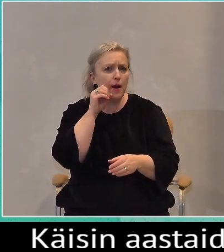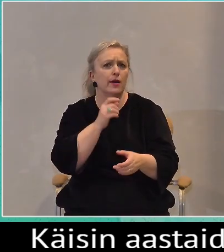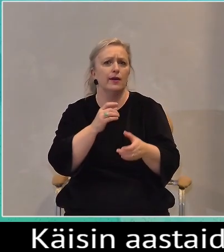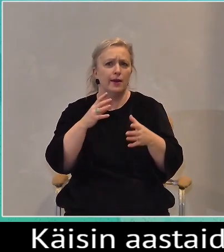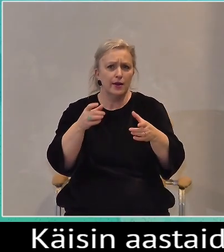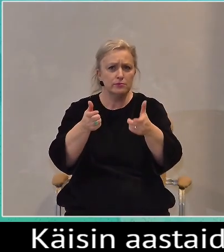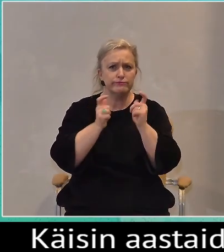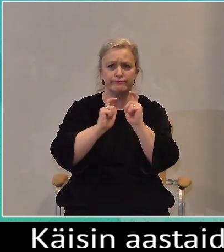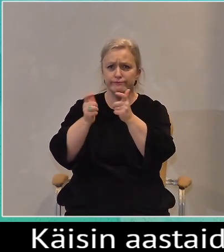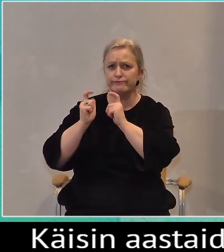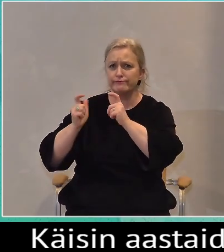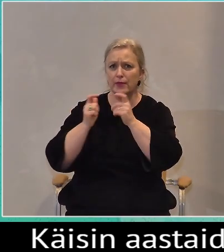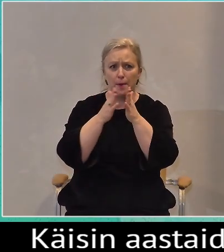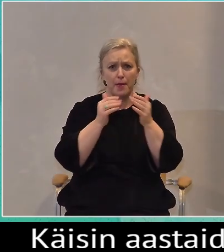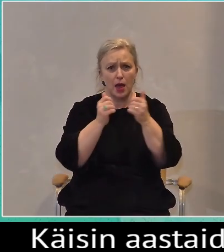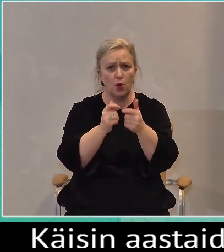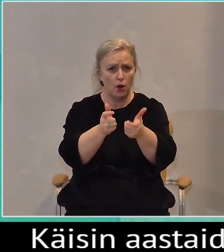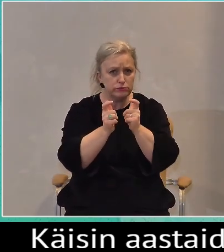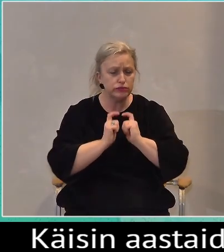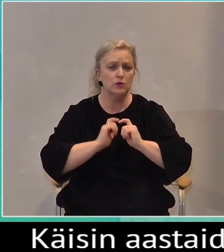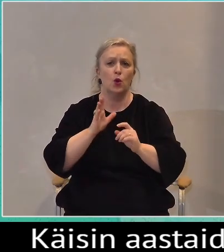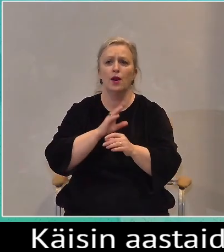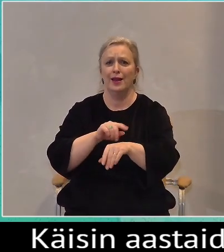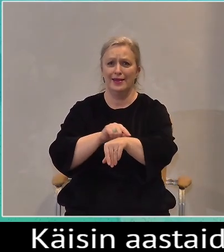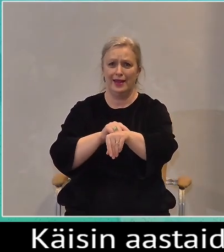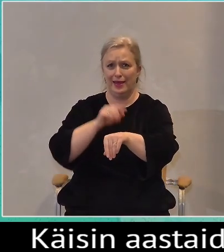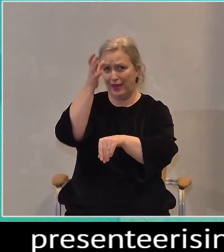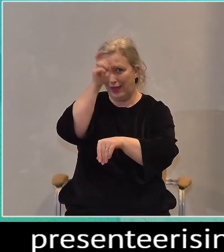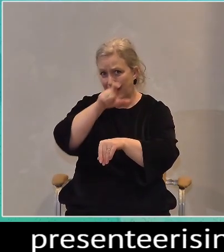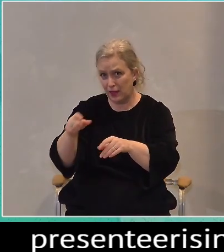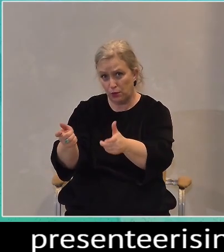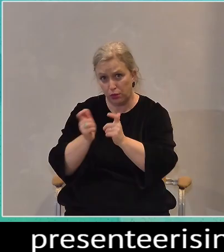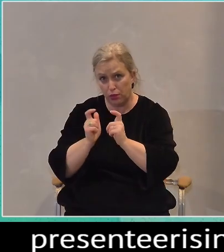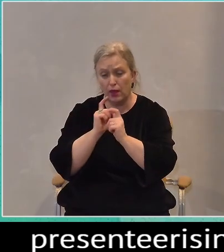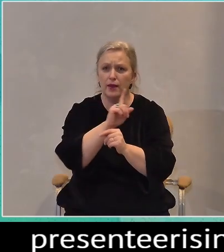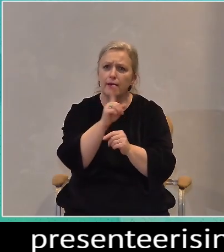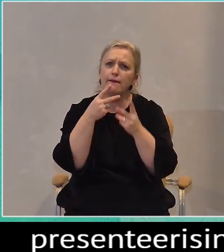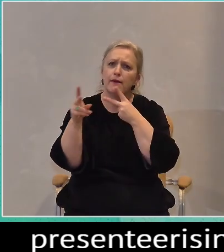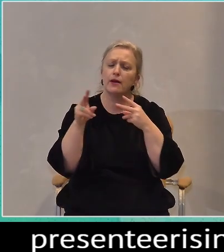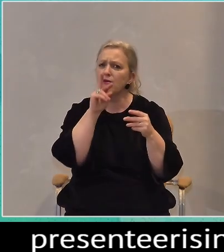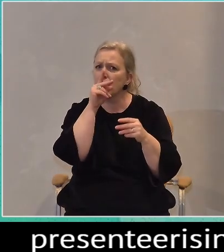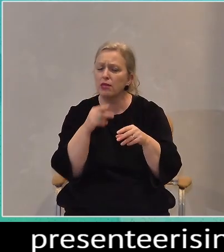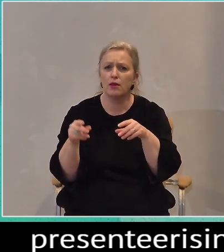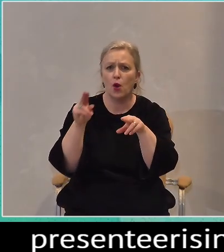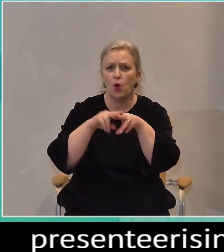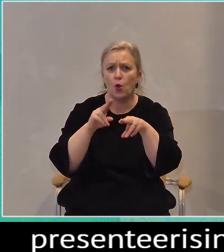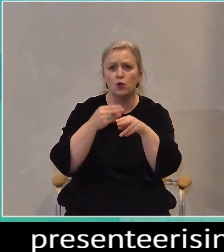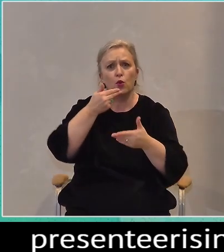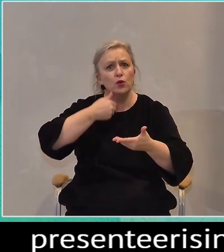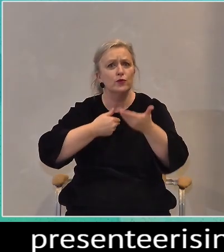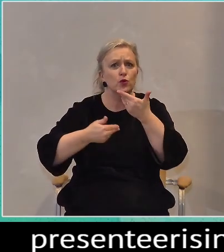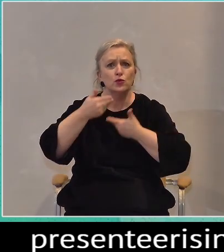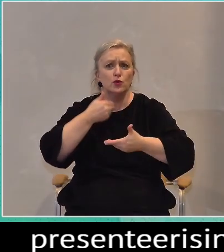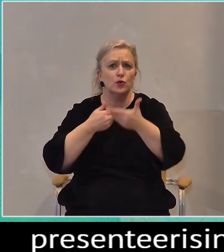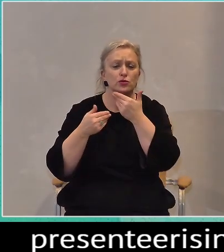After I presented the work, I received very many emails from families as well as geneticists who asked